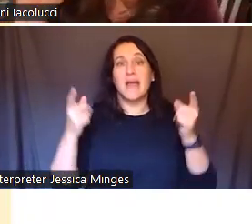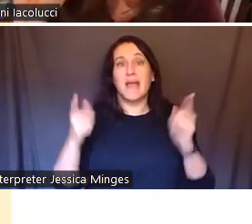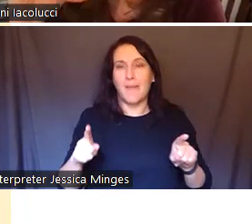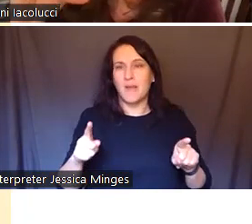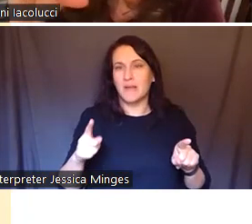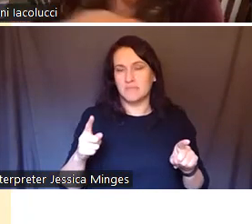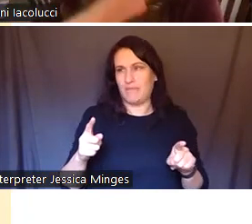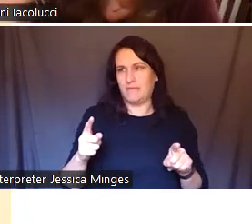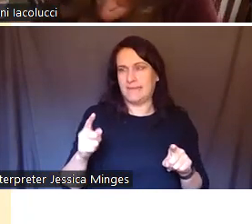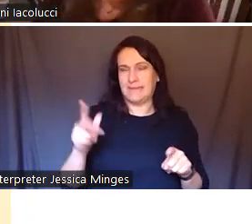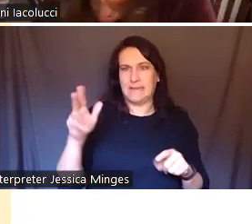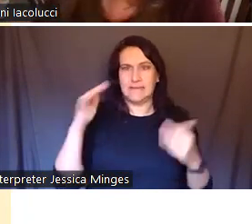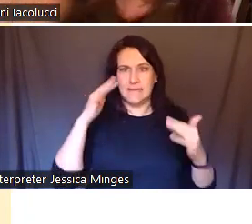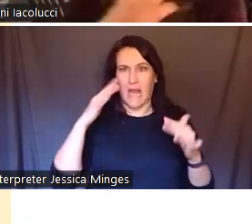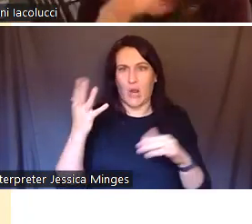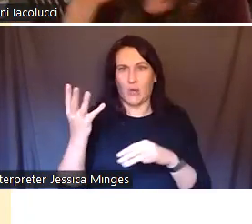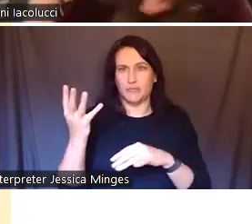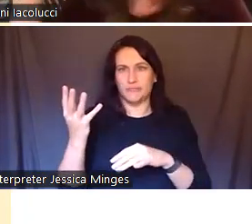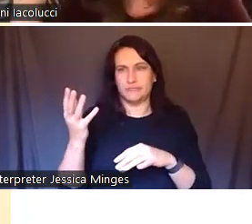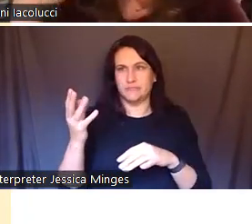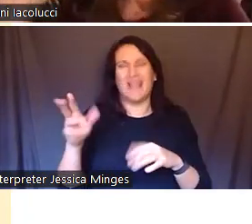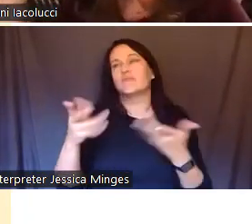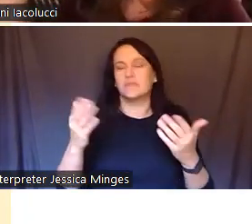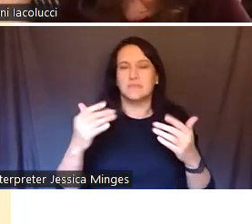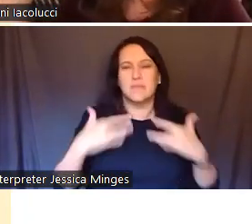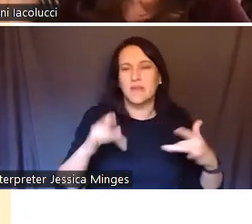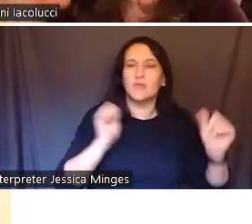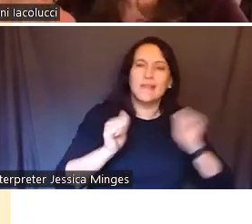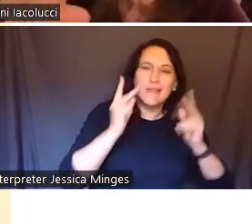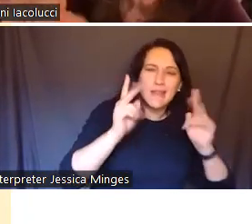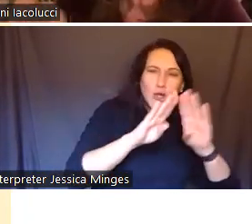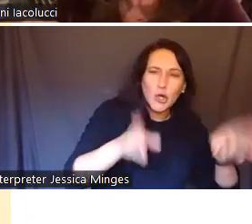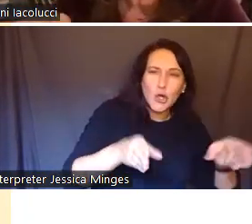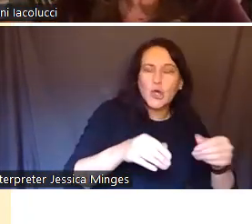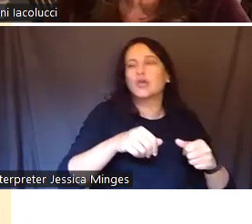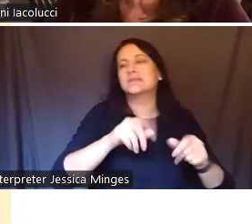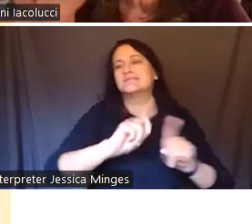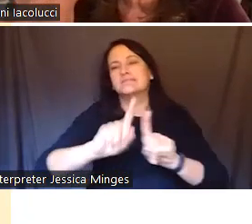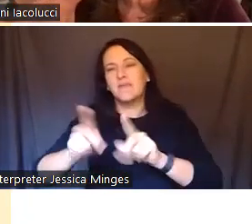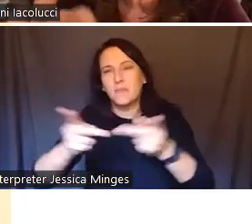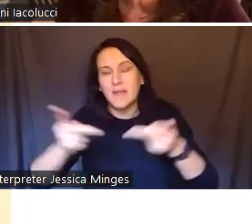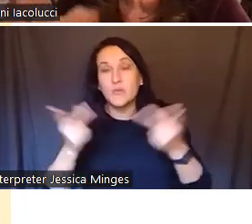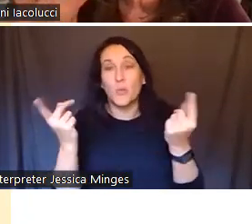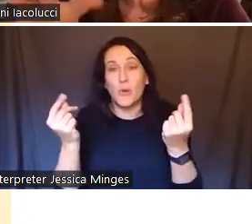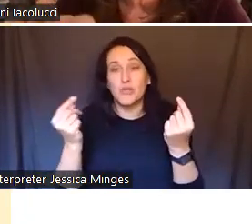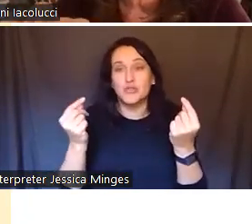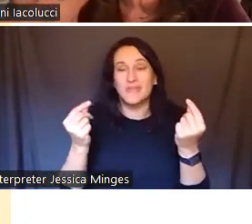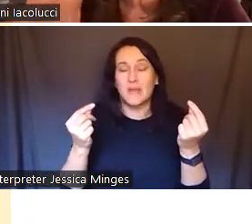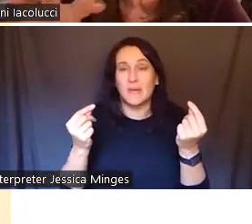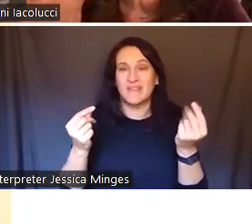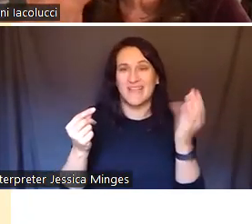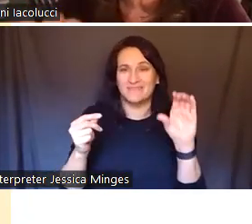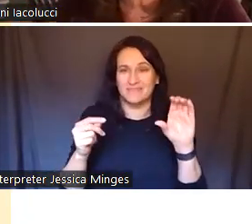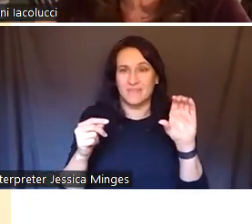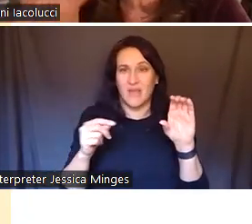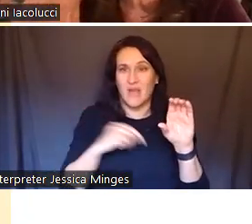source. It's done in theaters, it's done in all kinds of places. But what it will do is it will pick up the signal